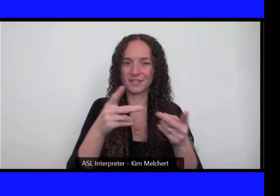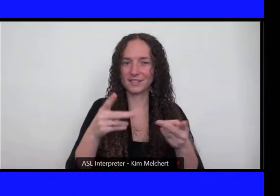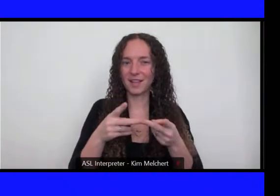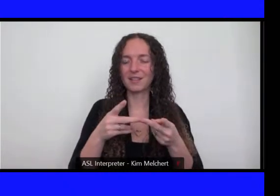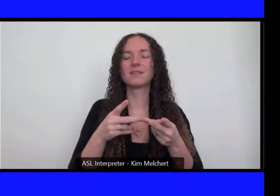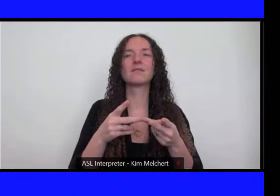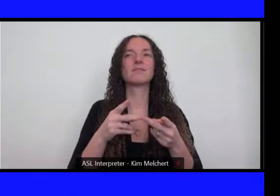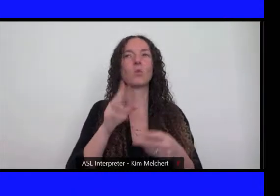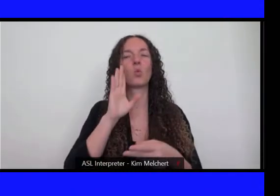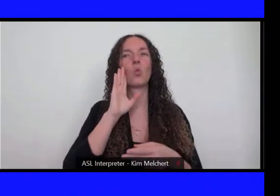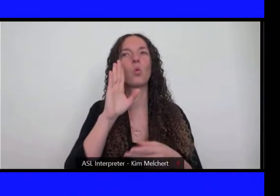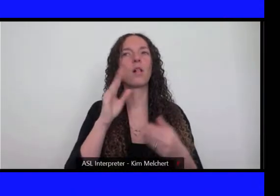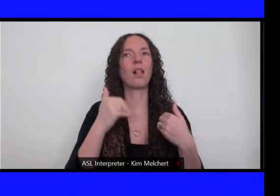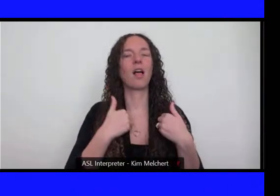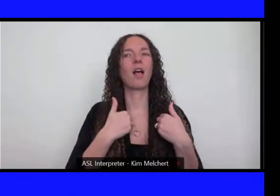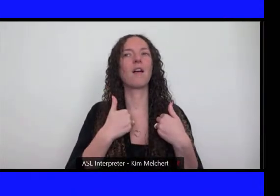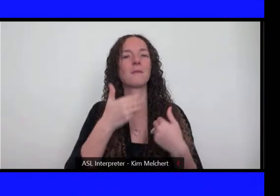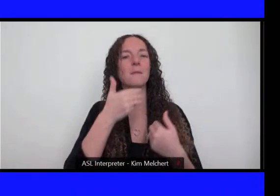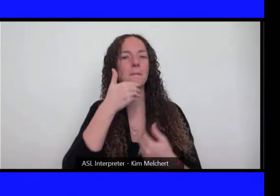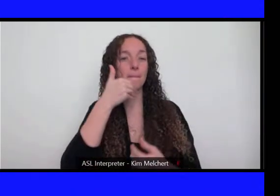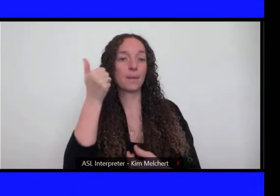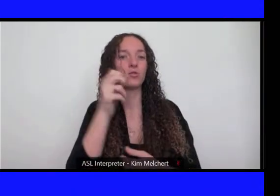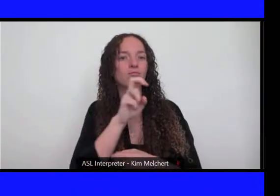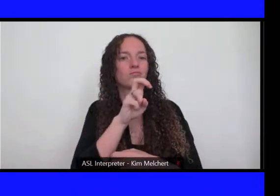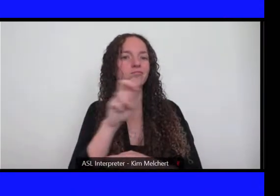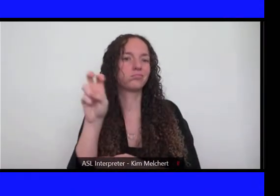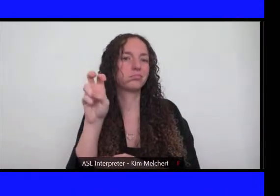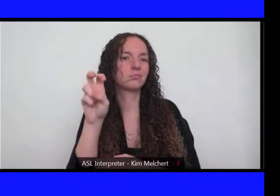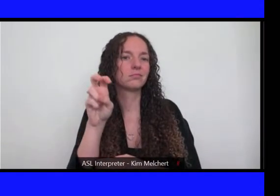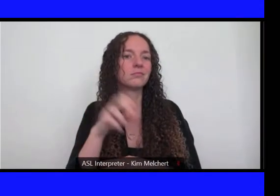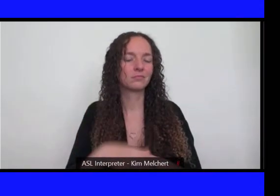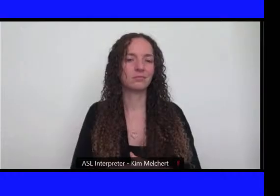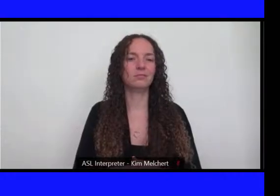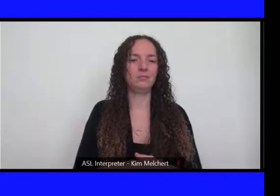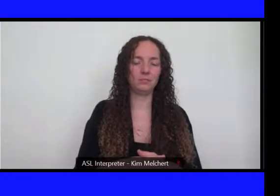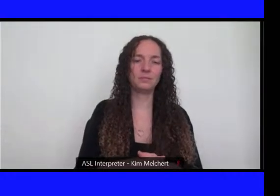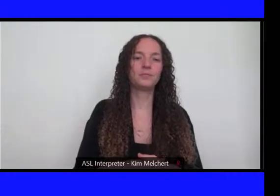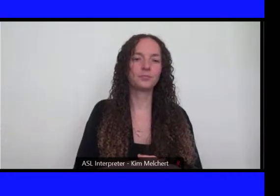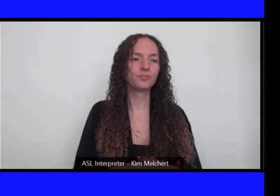know if there is any other, or let me ask the members, is there any